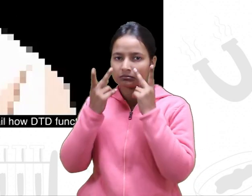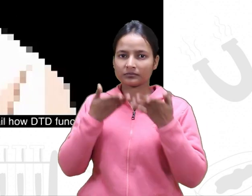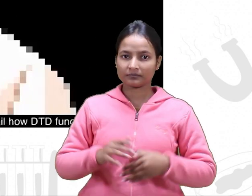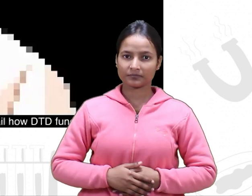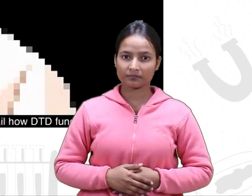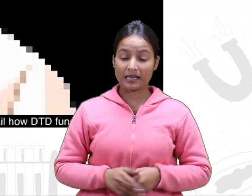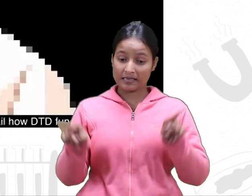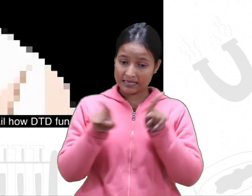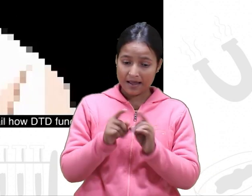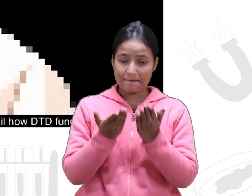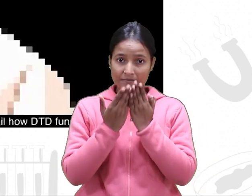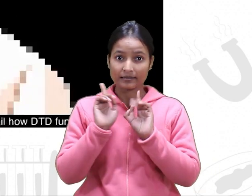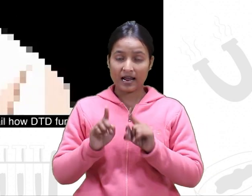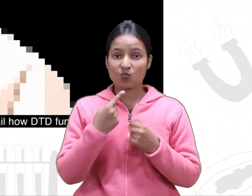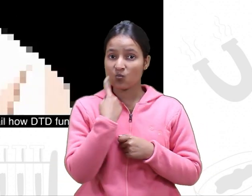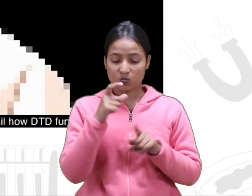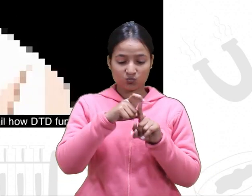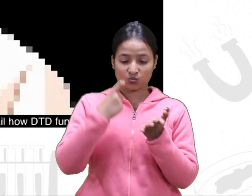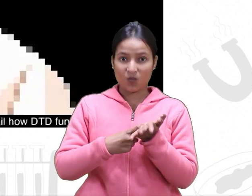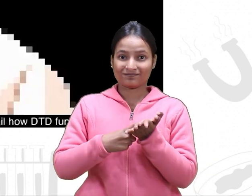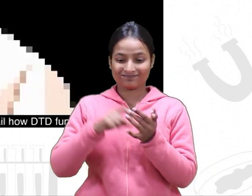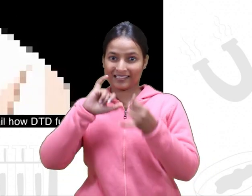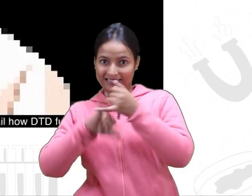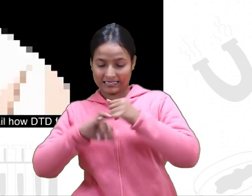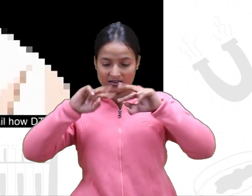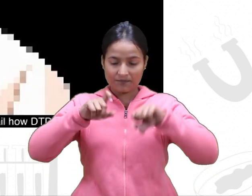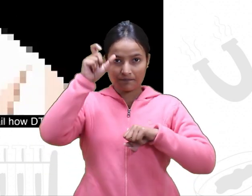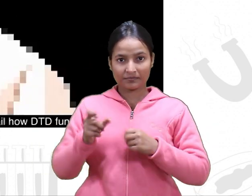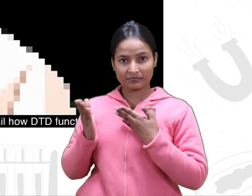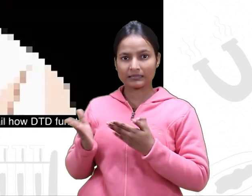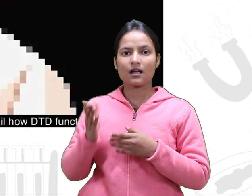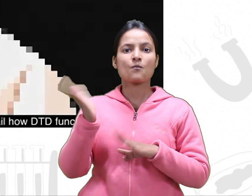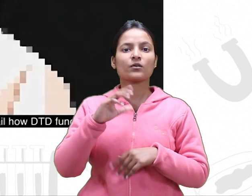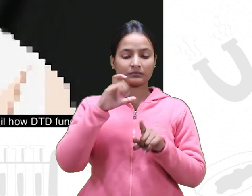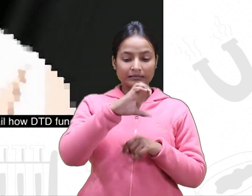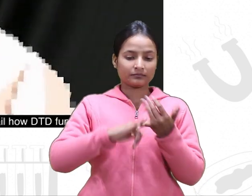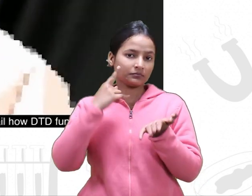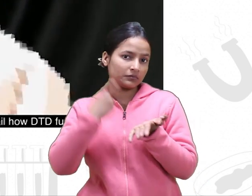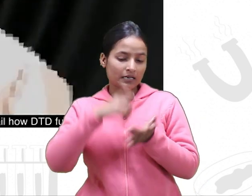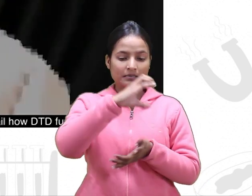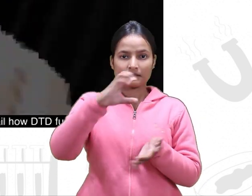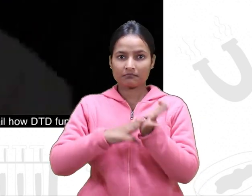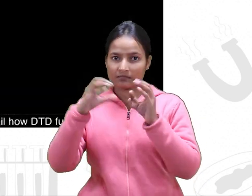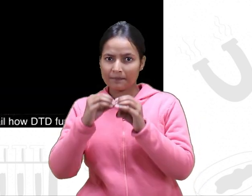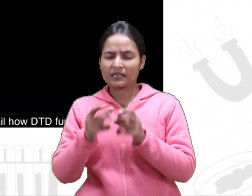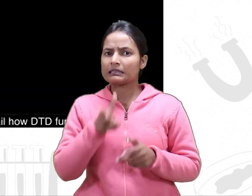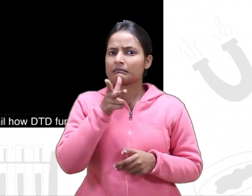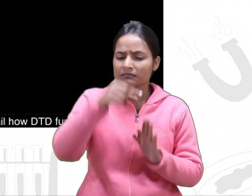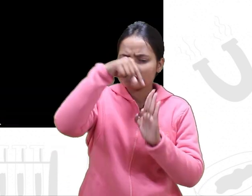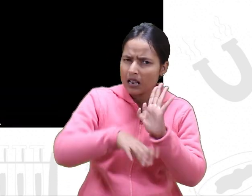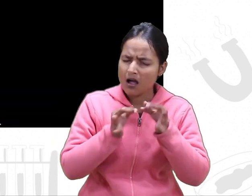Studies from Dr. Shankaranarayanan's lab at CSIR, Center for Cellular and Molecular Biology, detail how